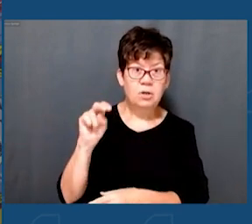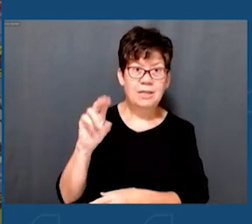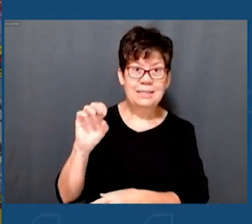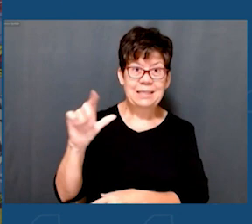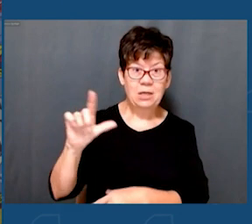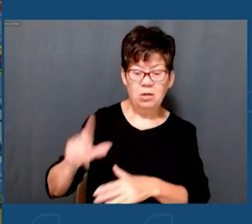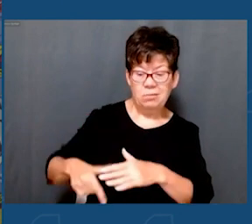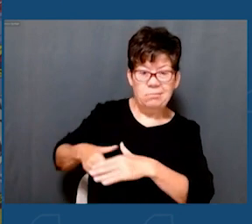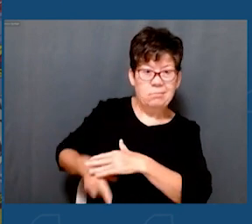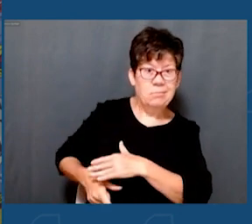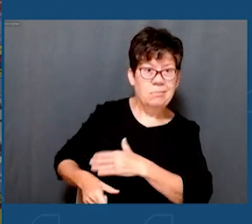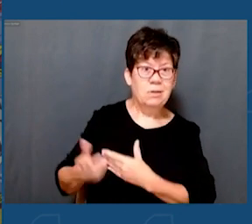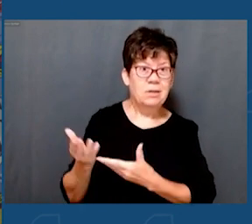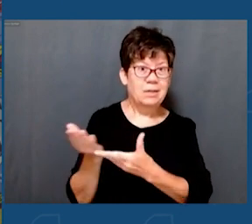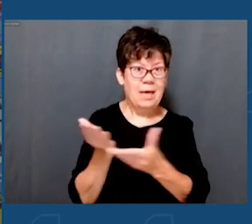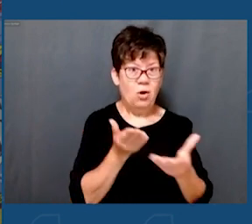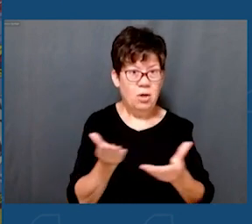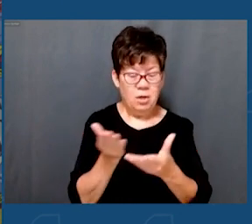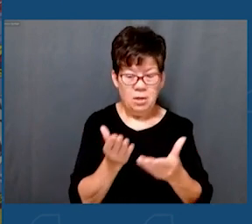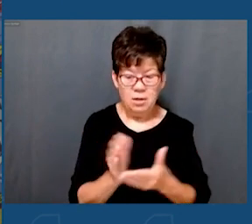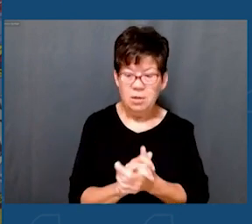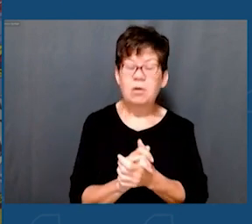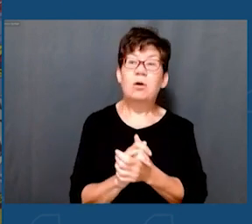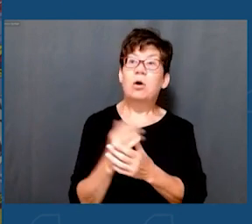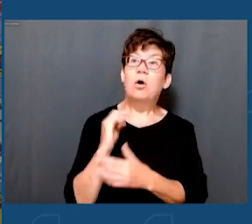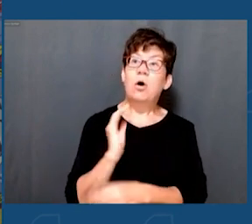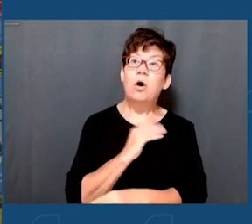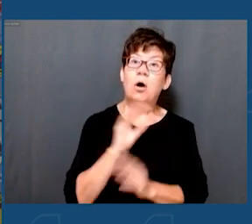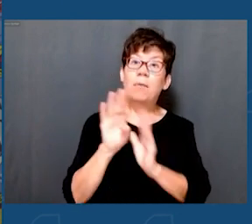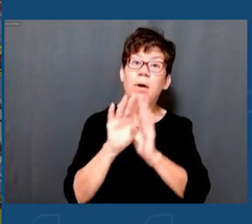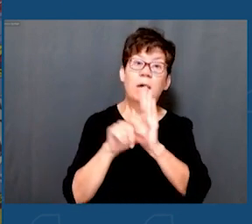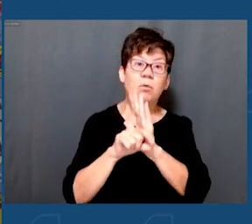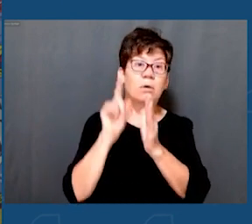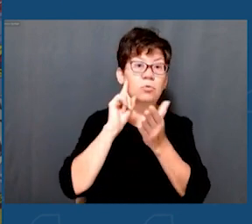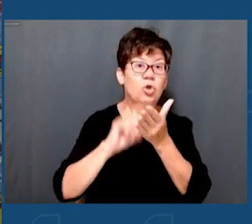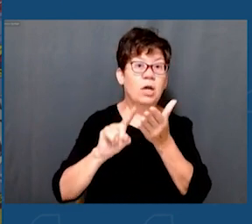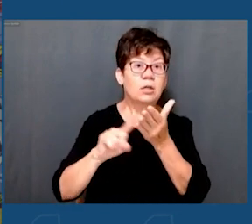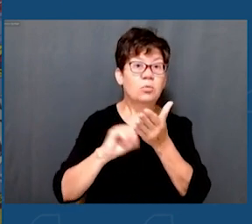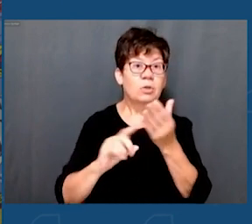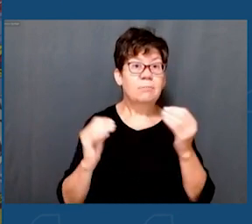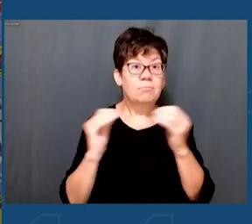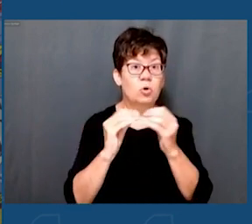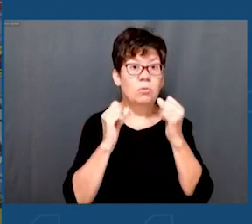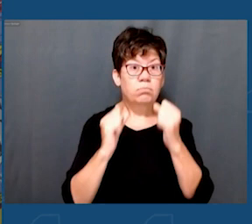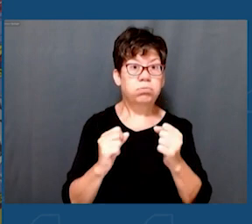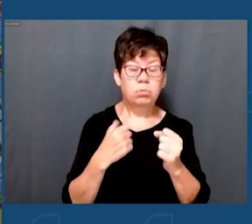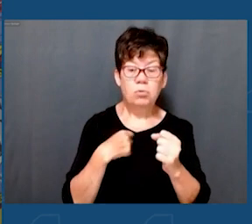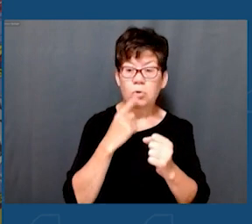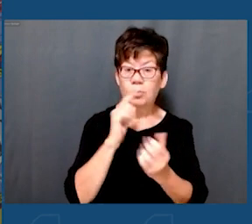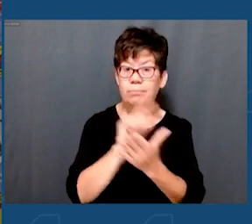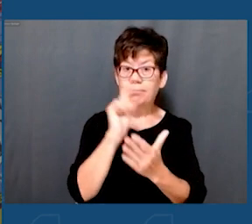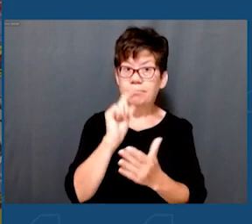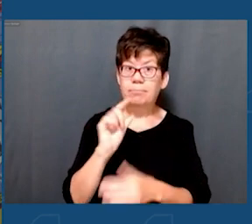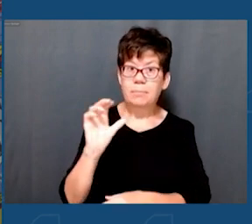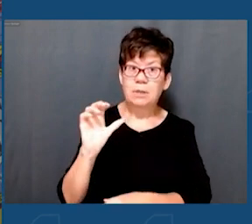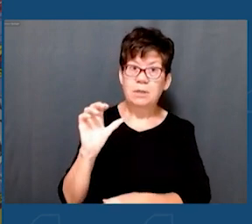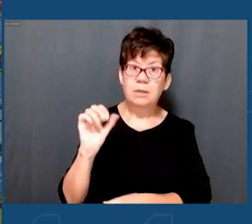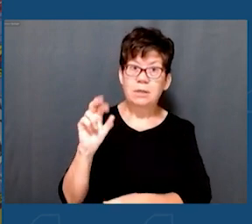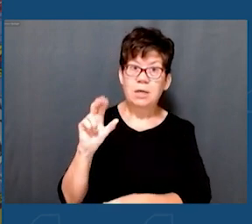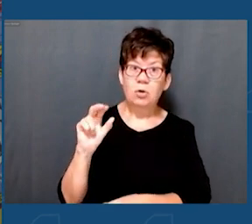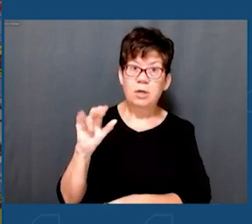1. We strengthened background checks and required training. We banned concealed carry holders from